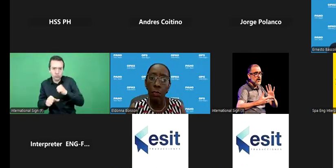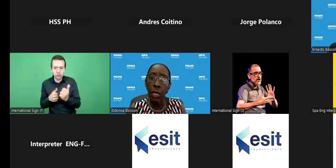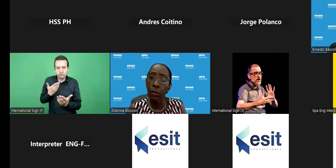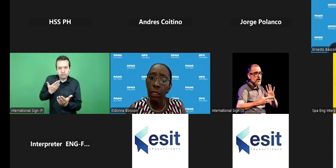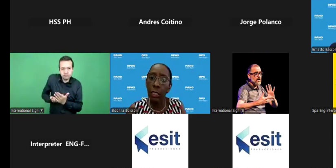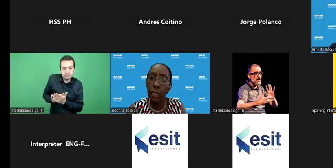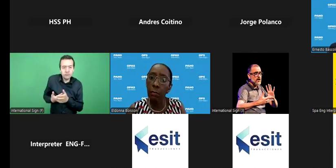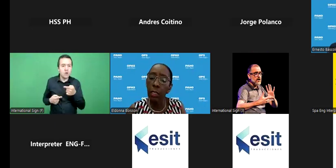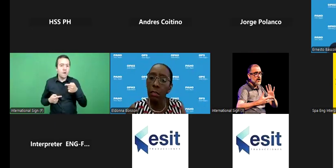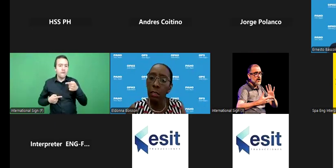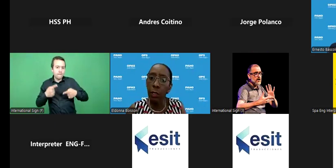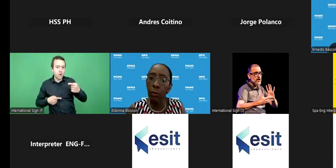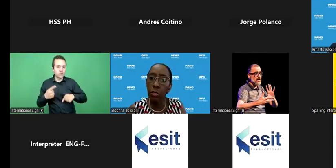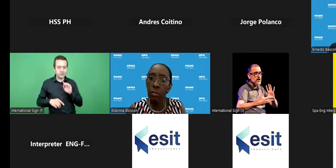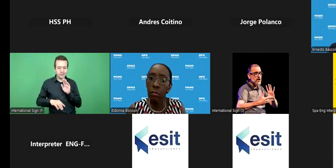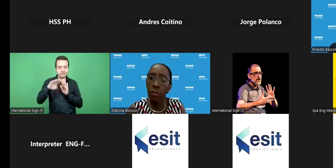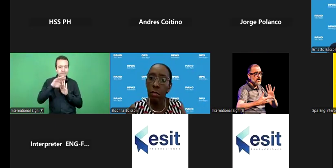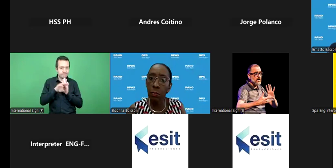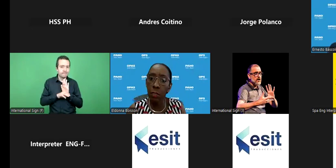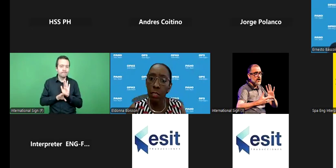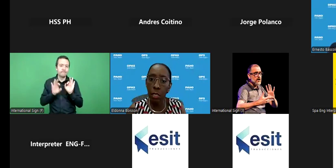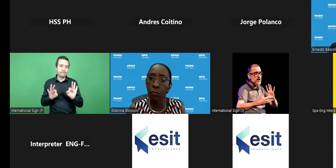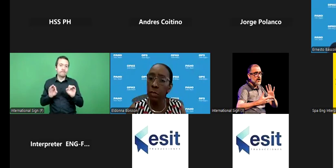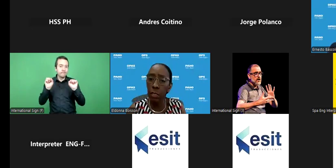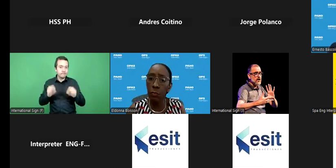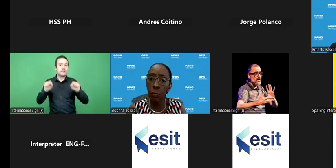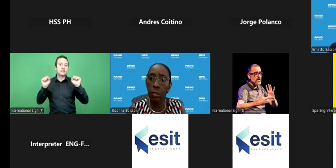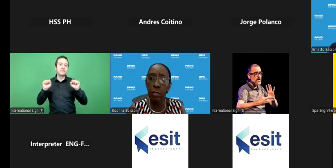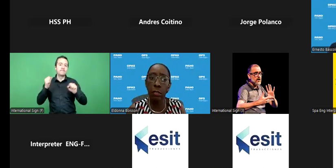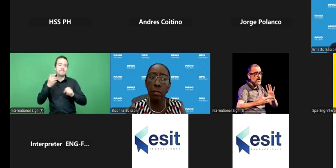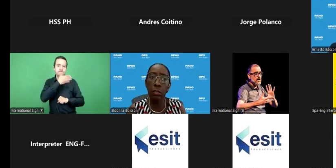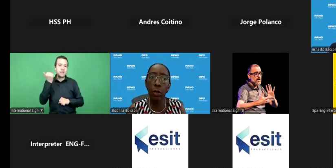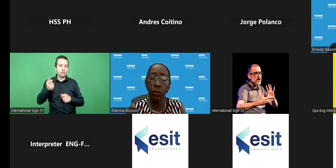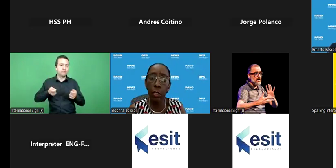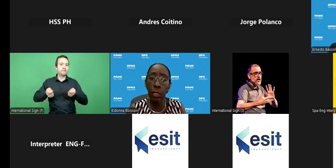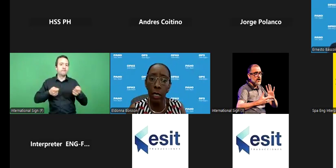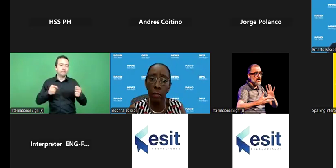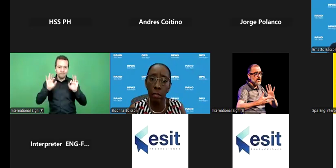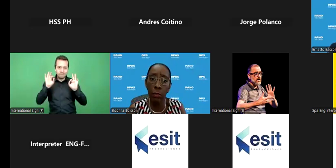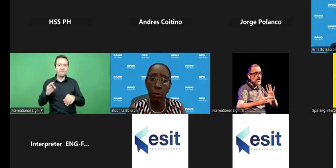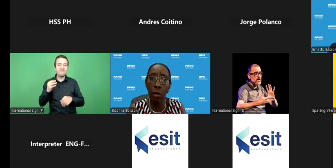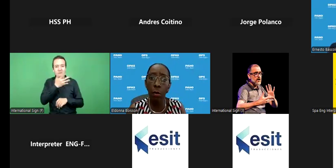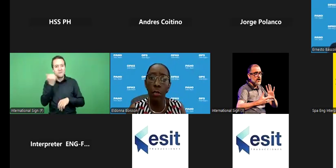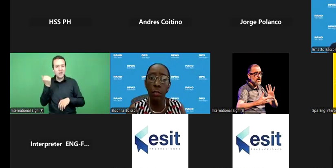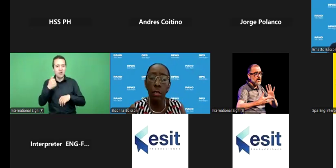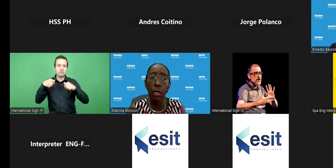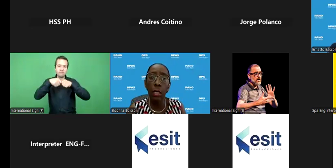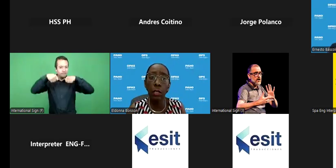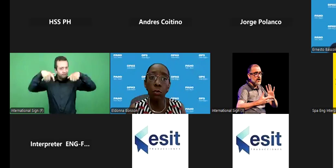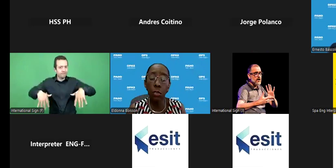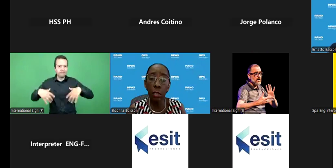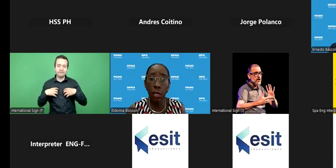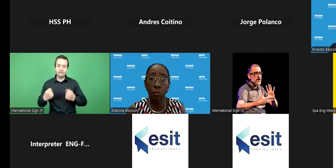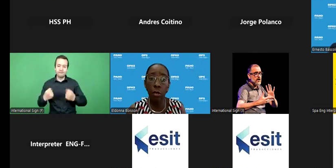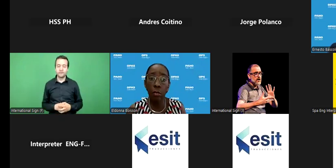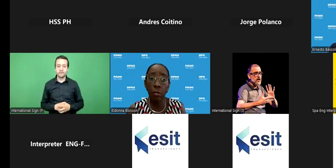Some of the other key means by which this EPHF assessment process is strengthening the health system in the Bahamas